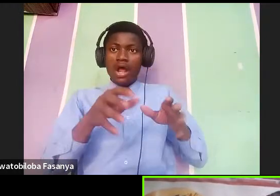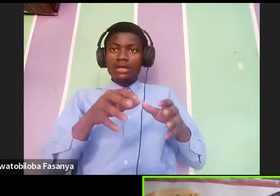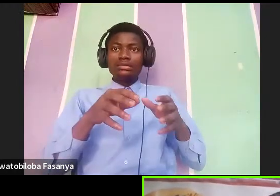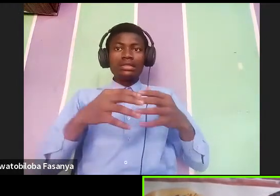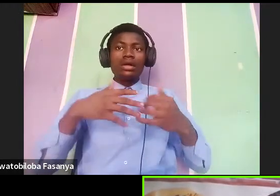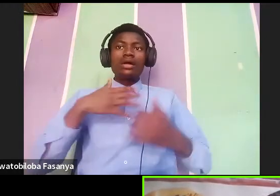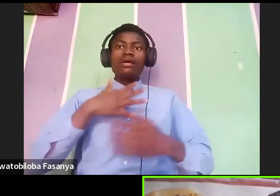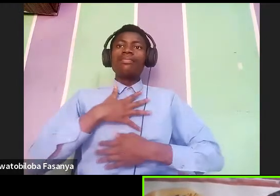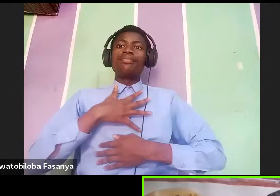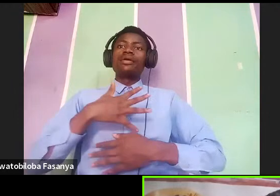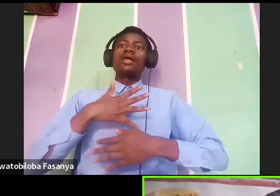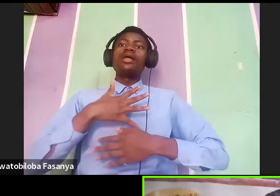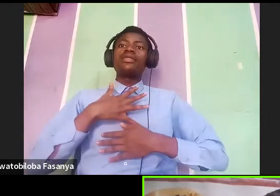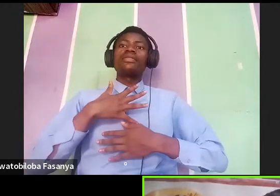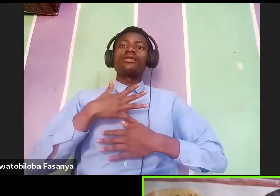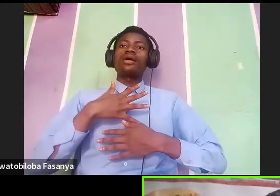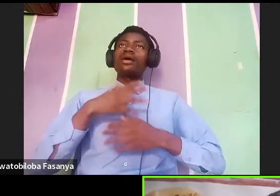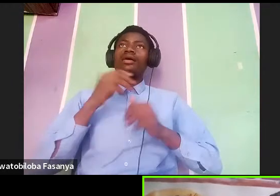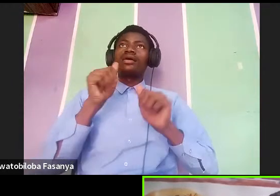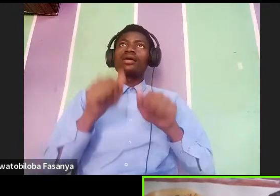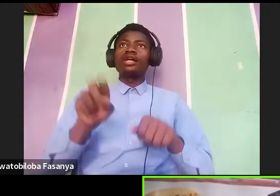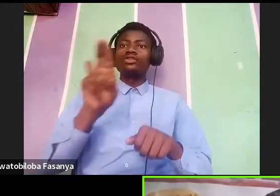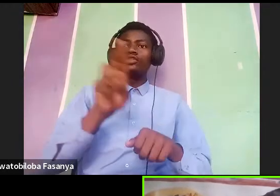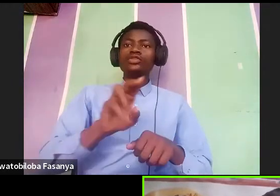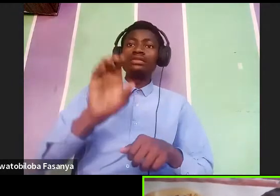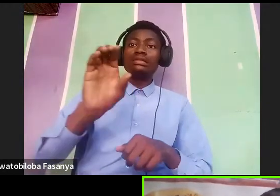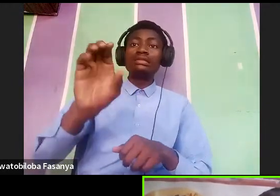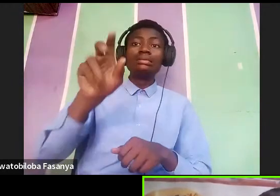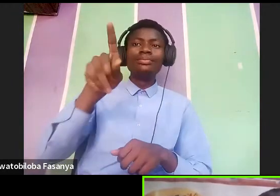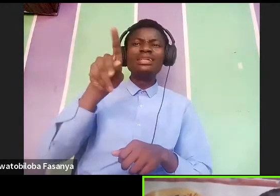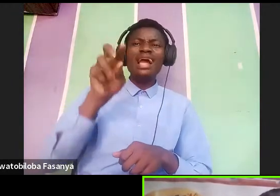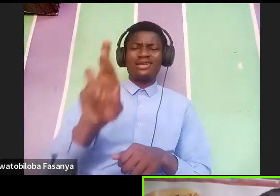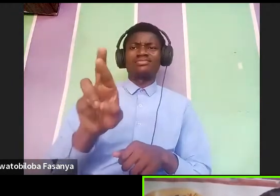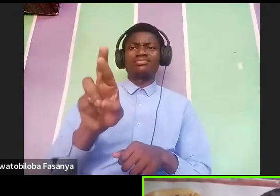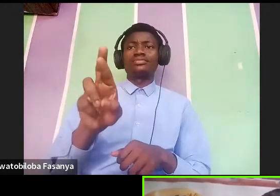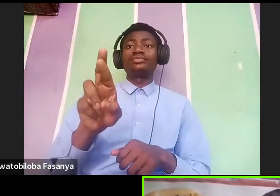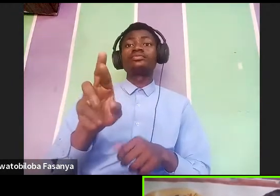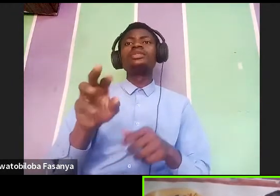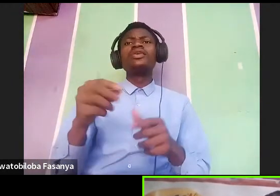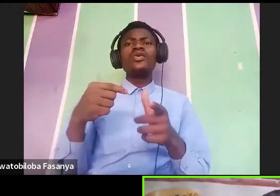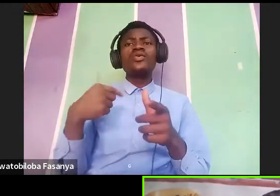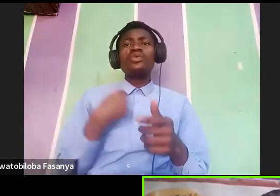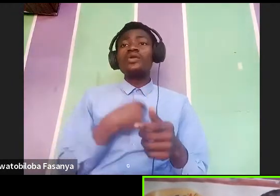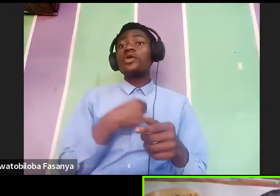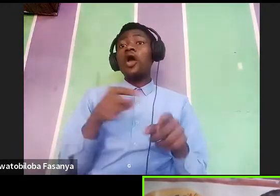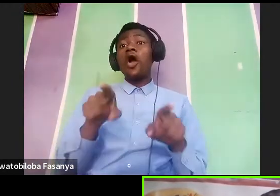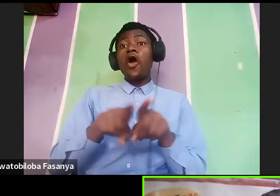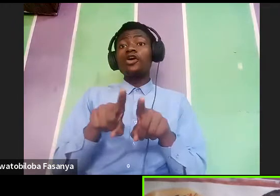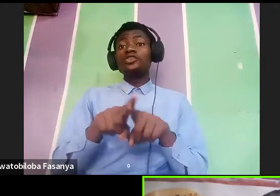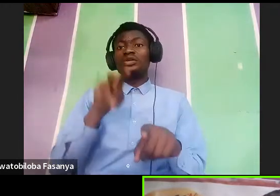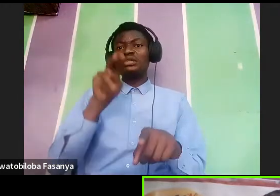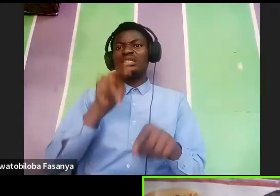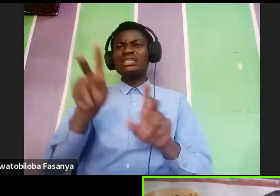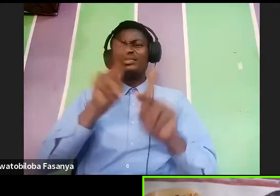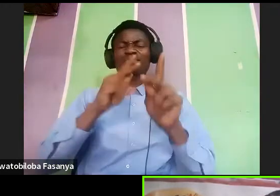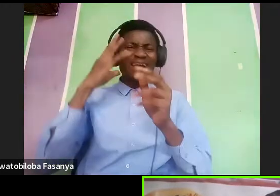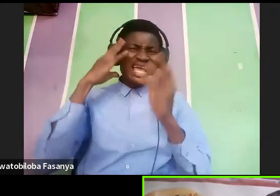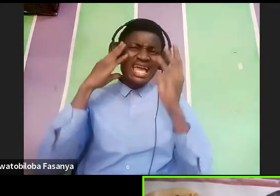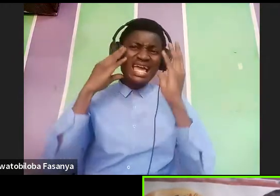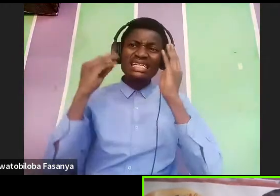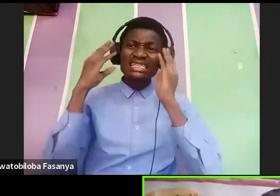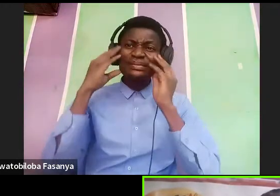to have people come on this webinar and tell us some of the basic CPR, because we found out that in some offices people